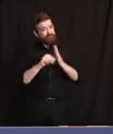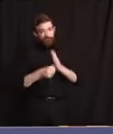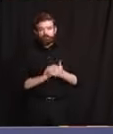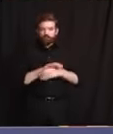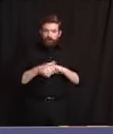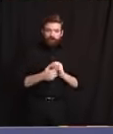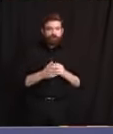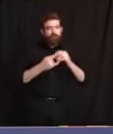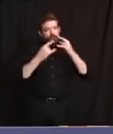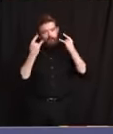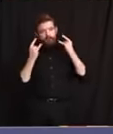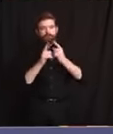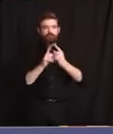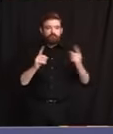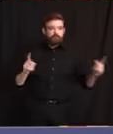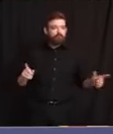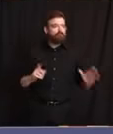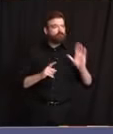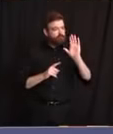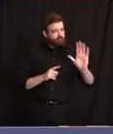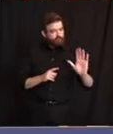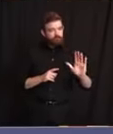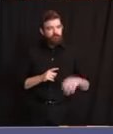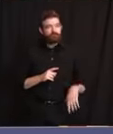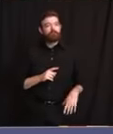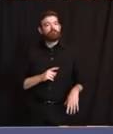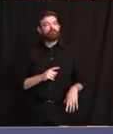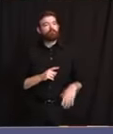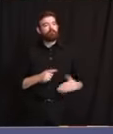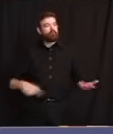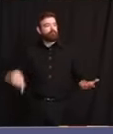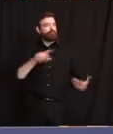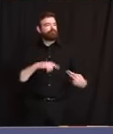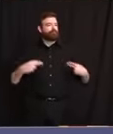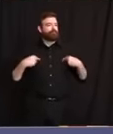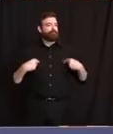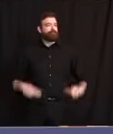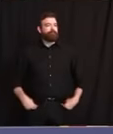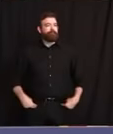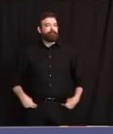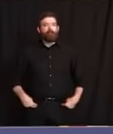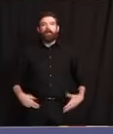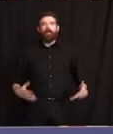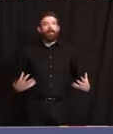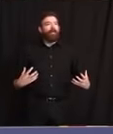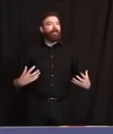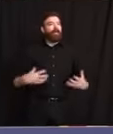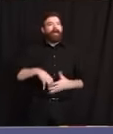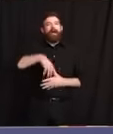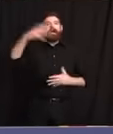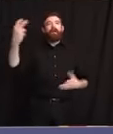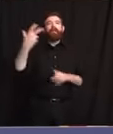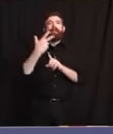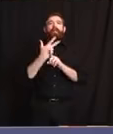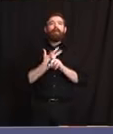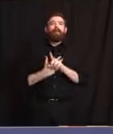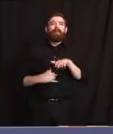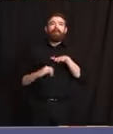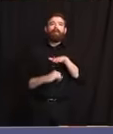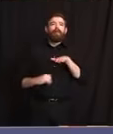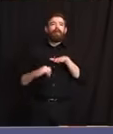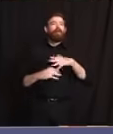so-called knuckleheads. This is, you got human nature at play here, going on 3 months of